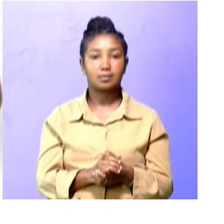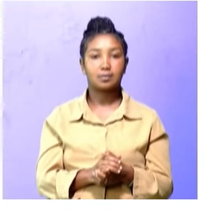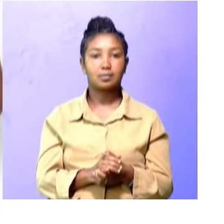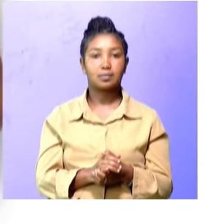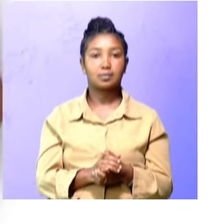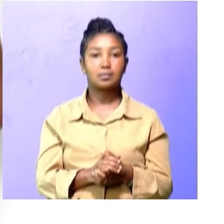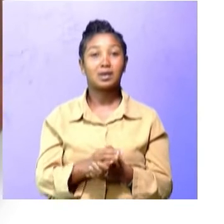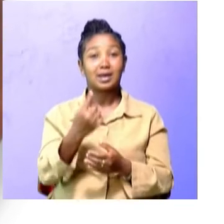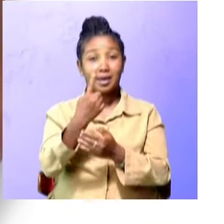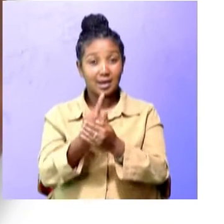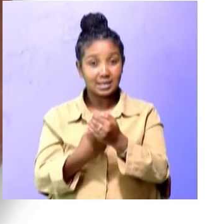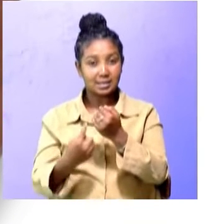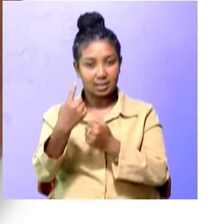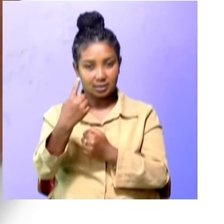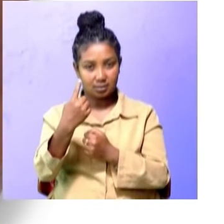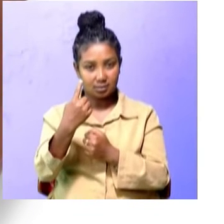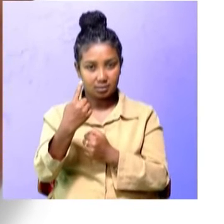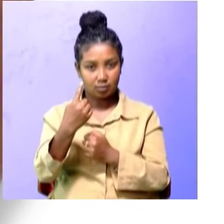a single